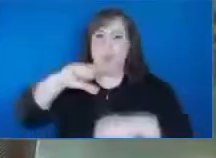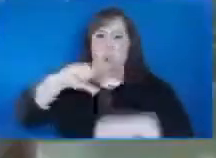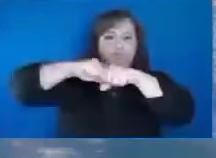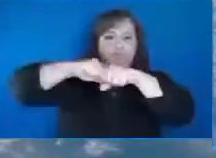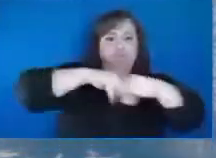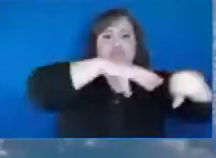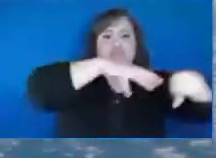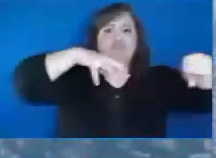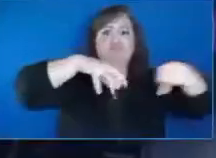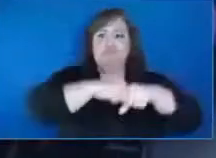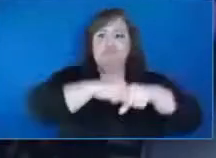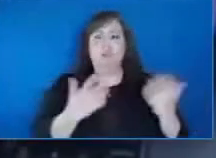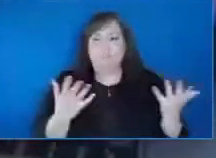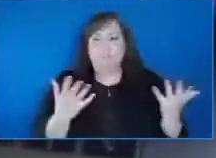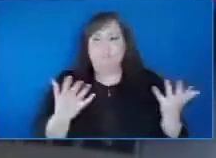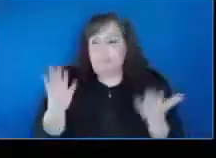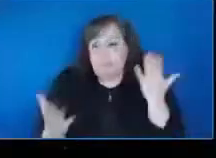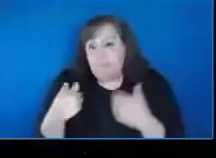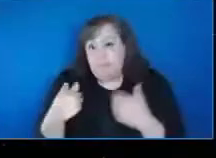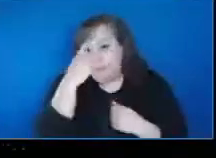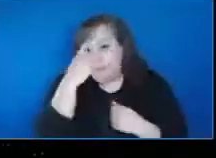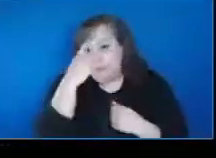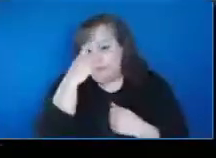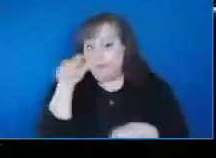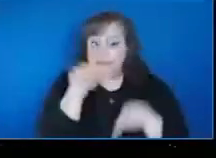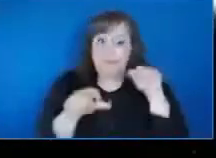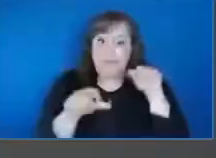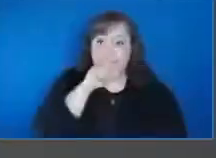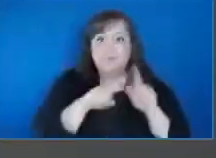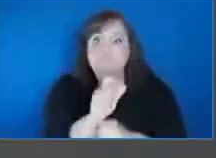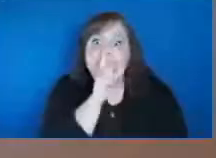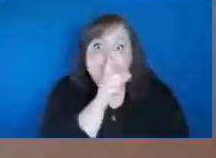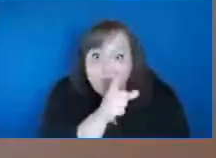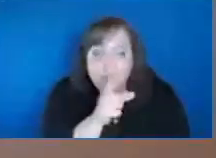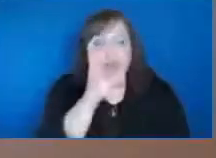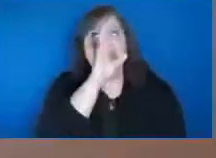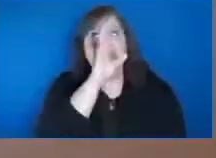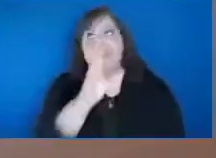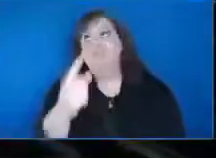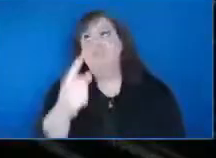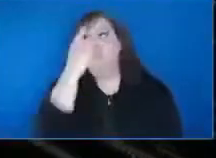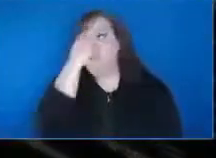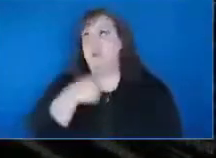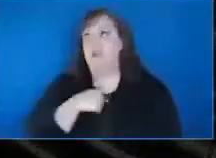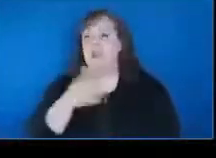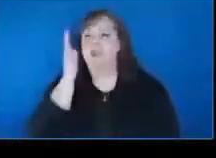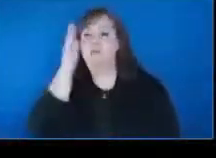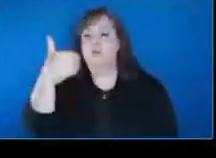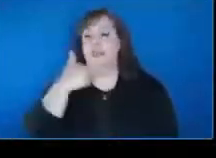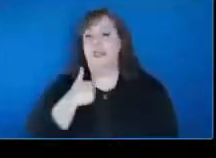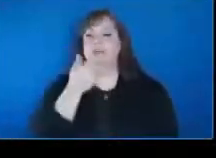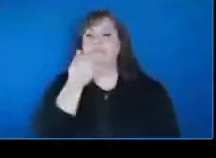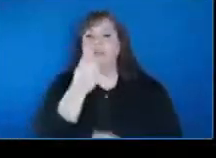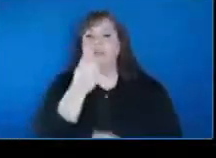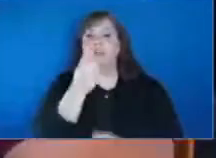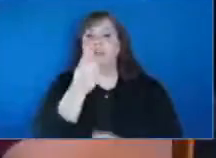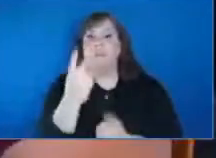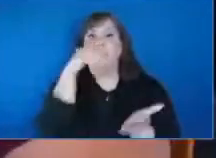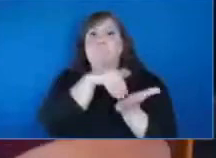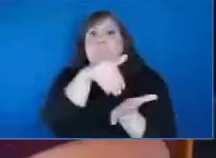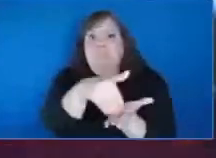is real. Never in my life would I have thought I would take a $200 million spacecraft and crash it into an